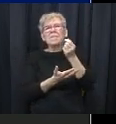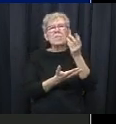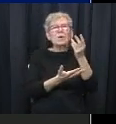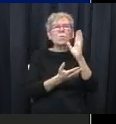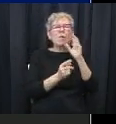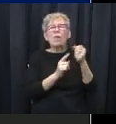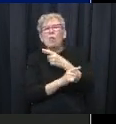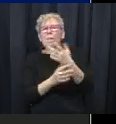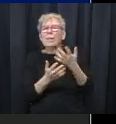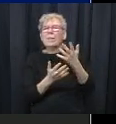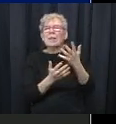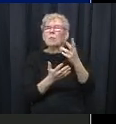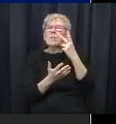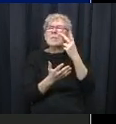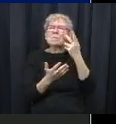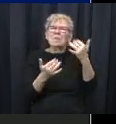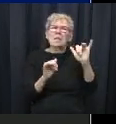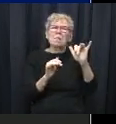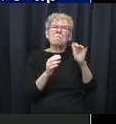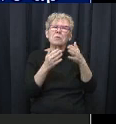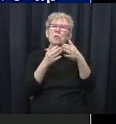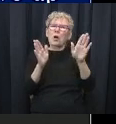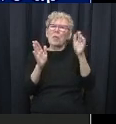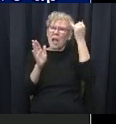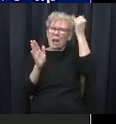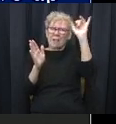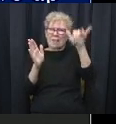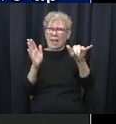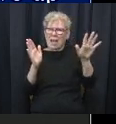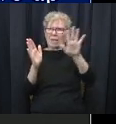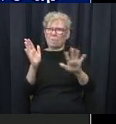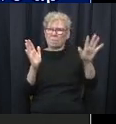happen. Next slide.